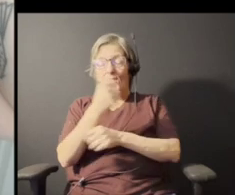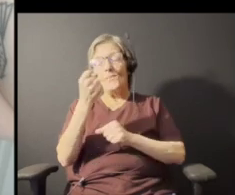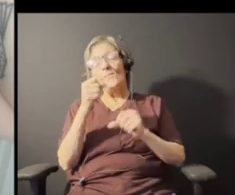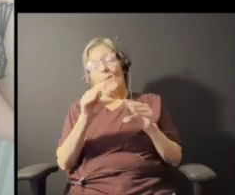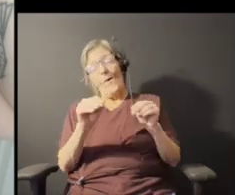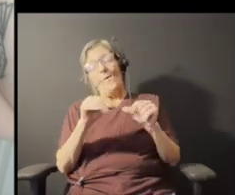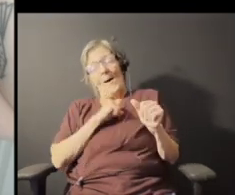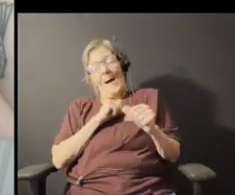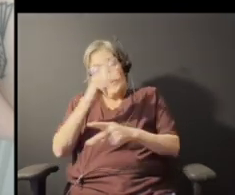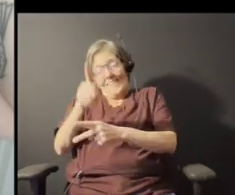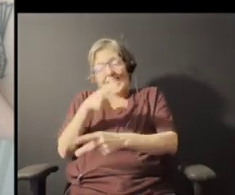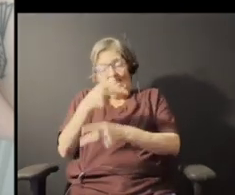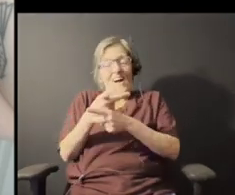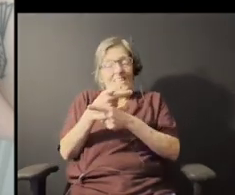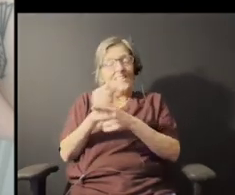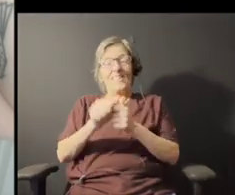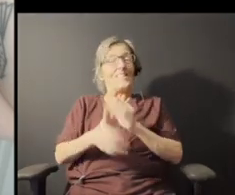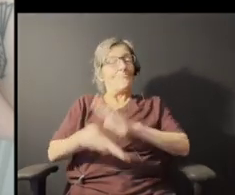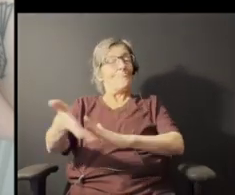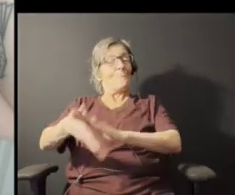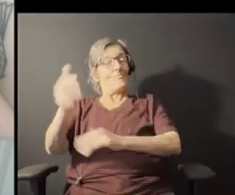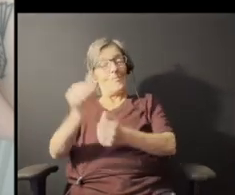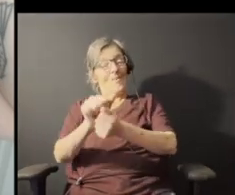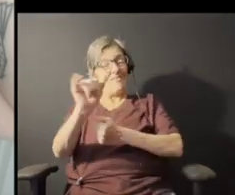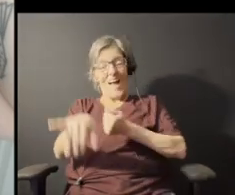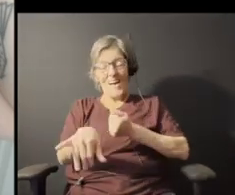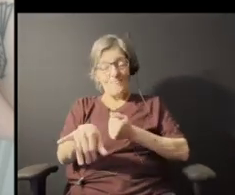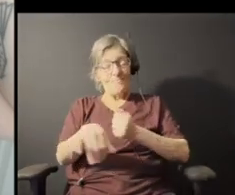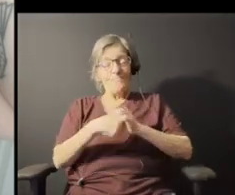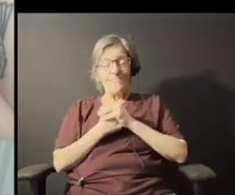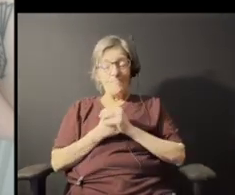so I just kind of ran with it. And